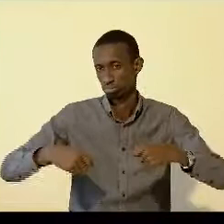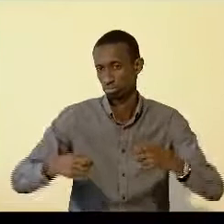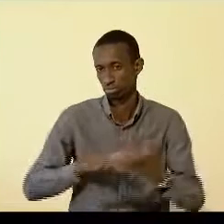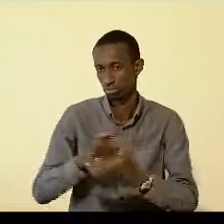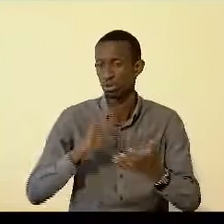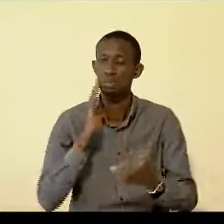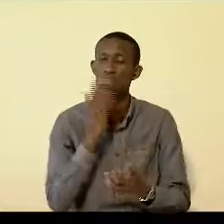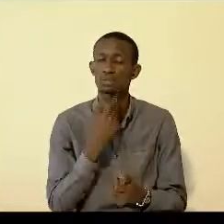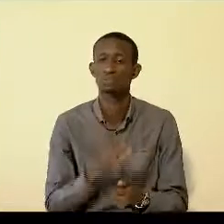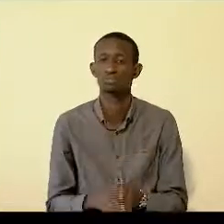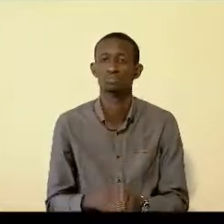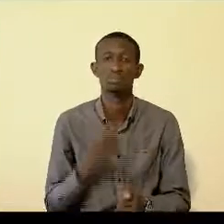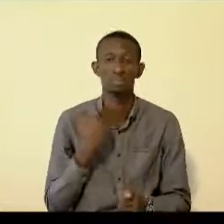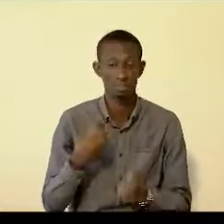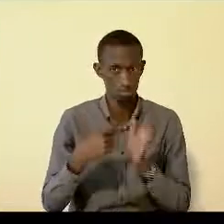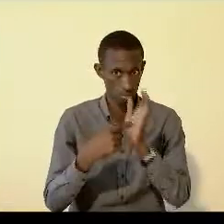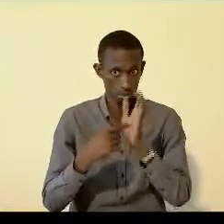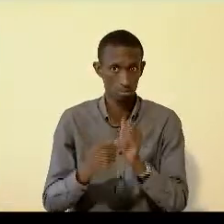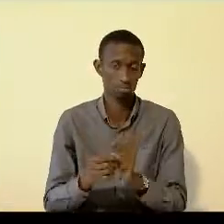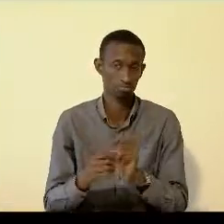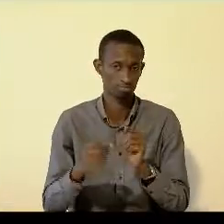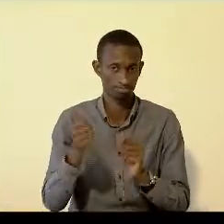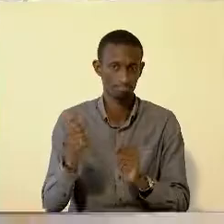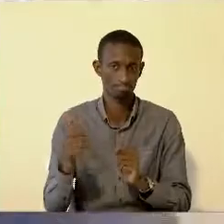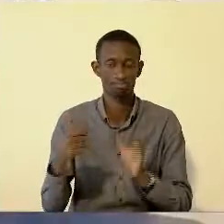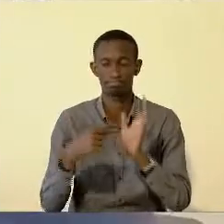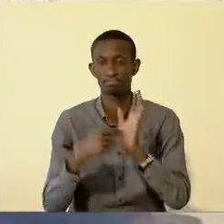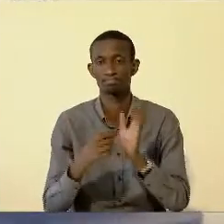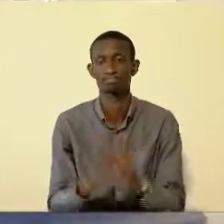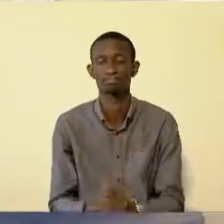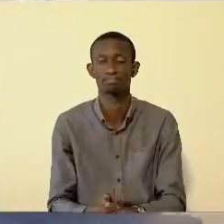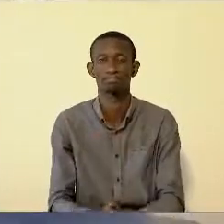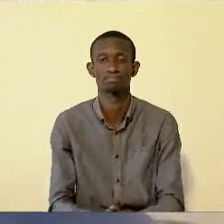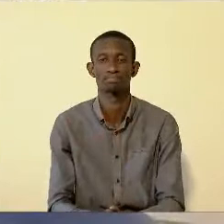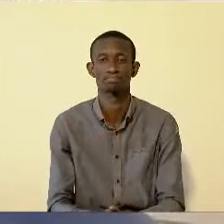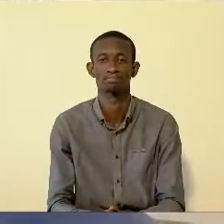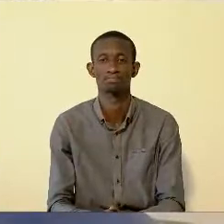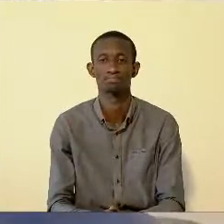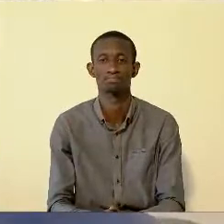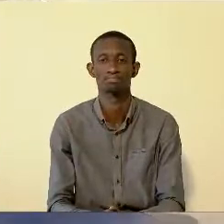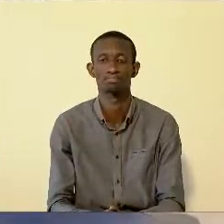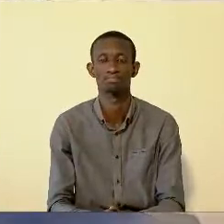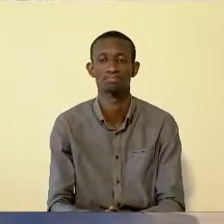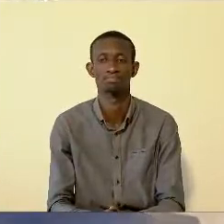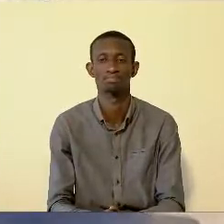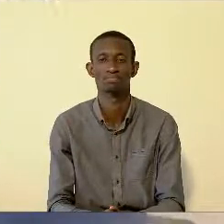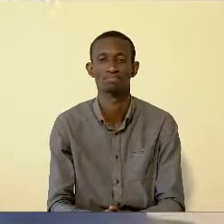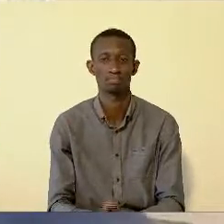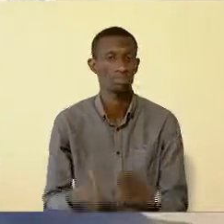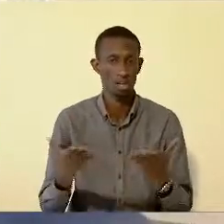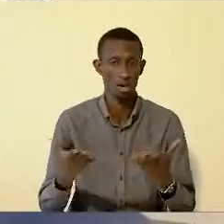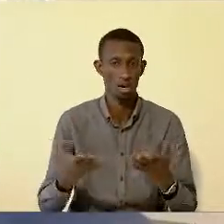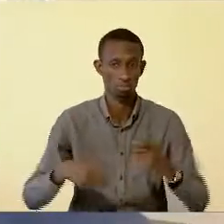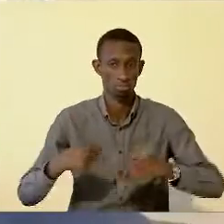Here I want to show you another example of how the the